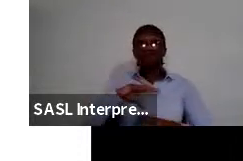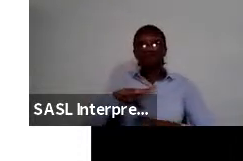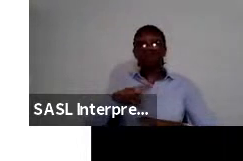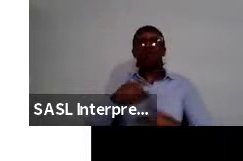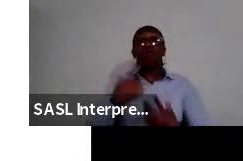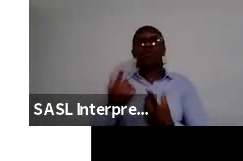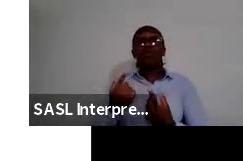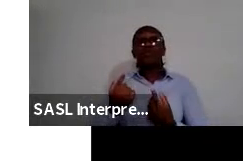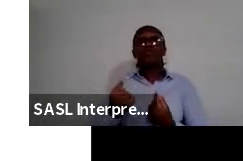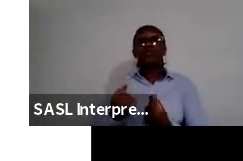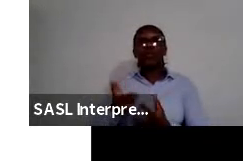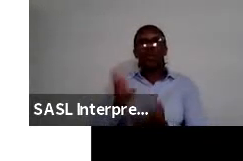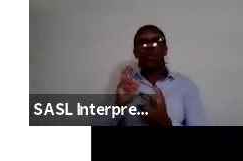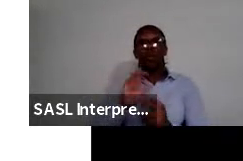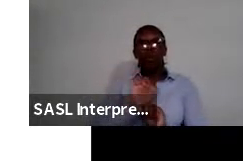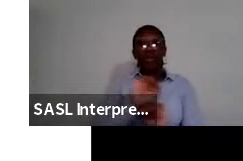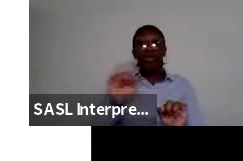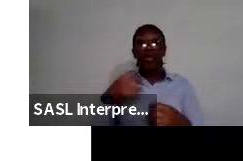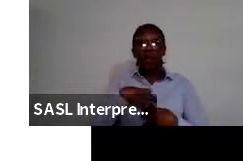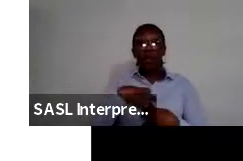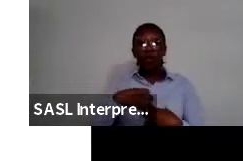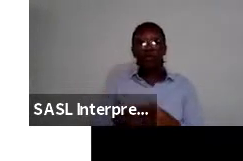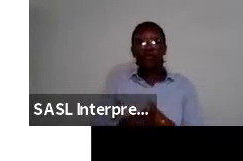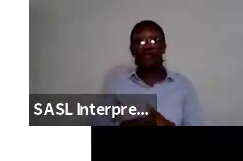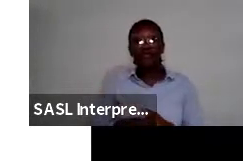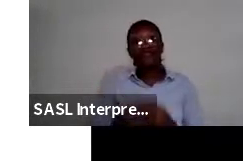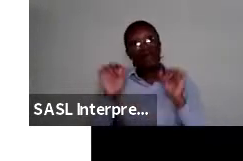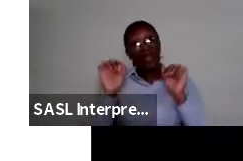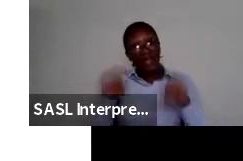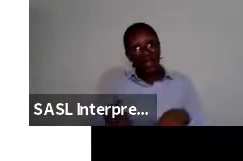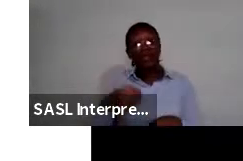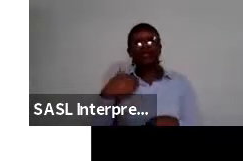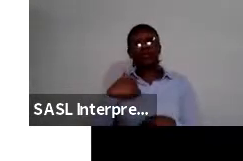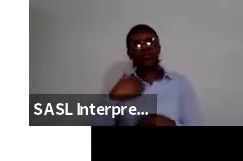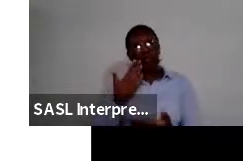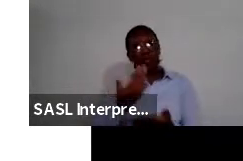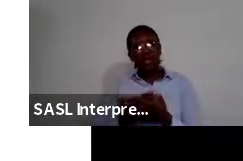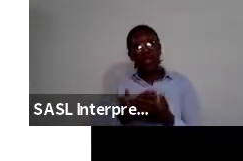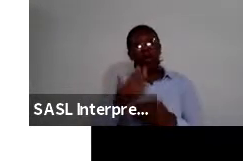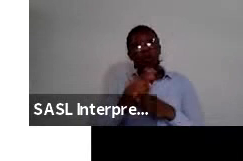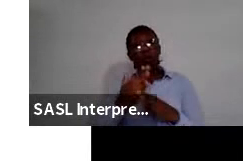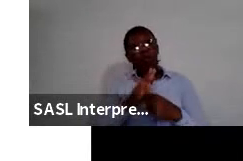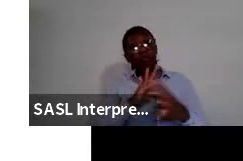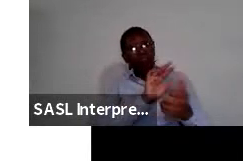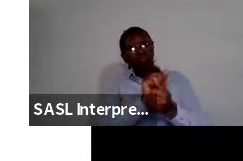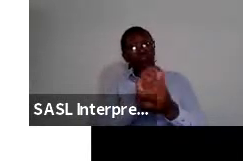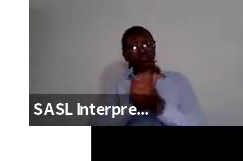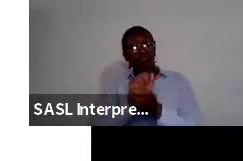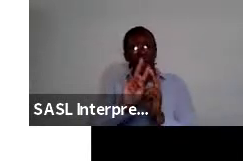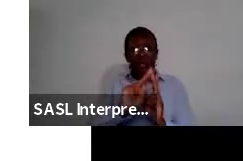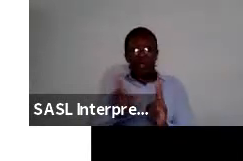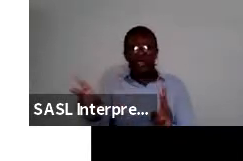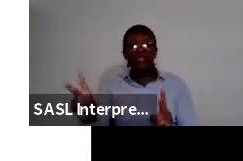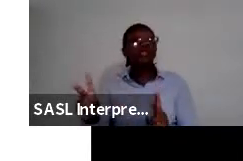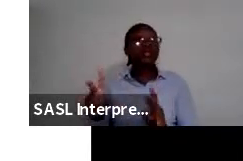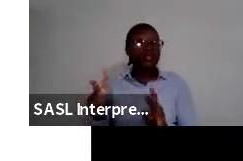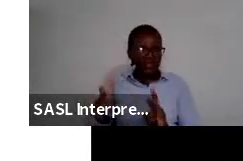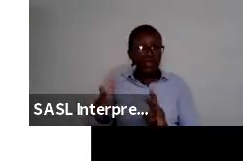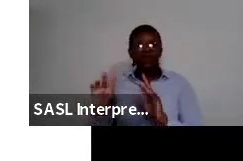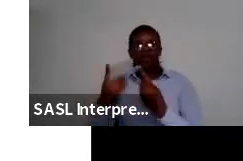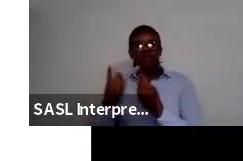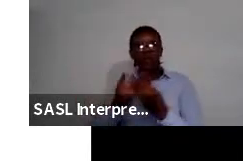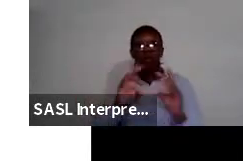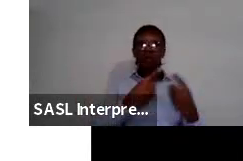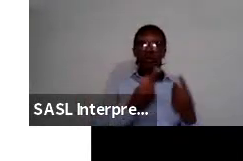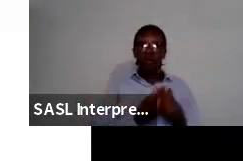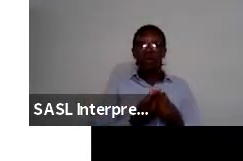in counterfeit goods? I am convinced we can do that. As I indicated earlier on in the presentation, I said that there are